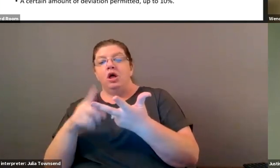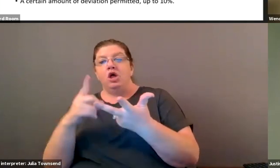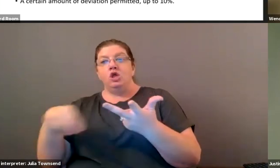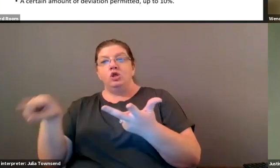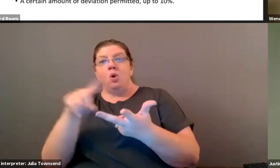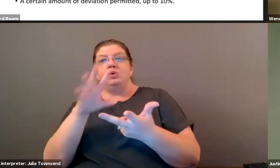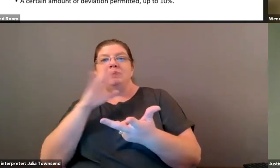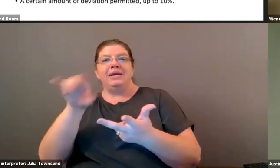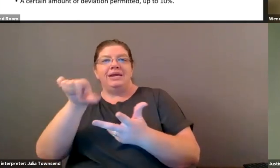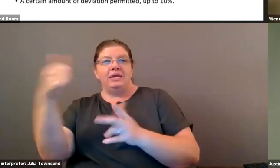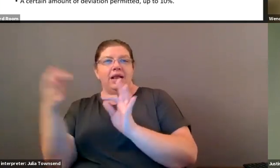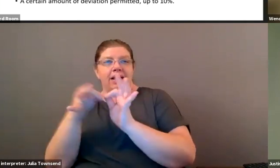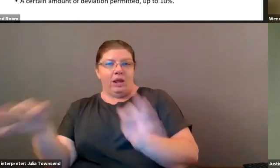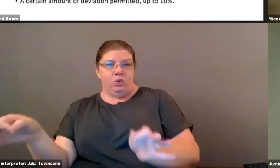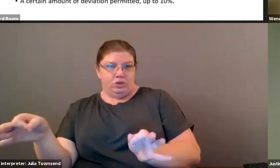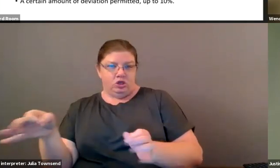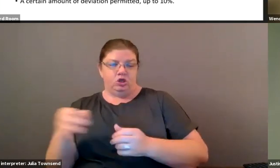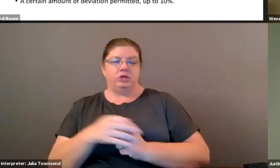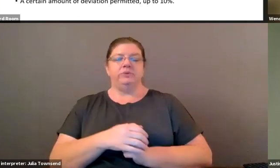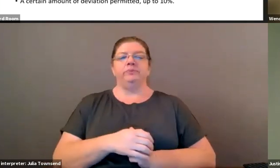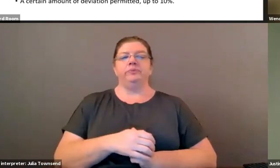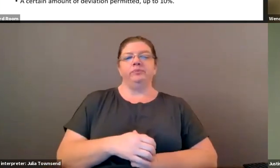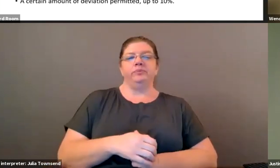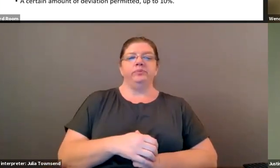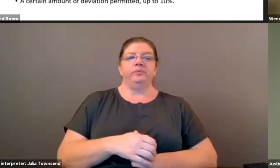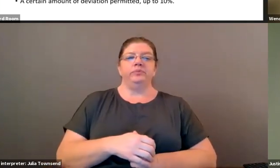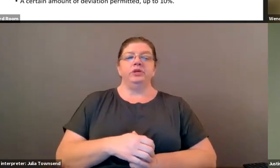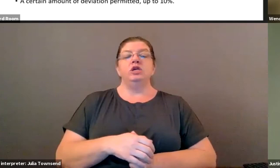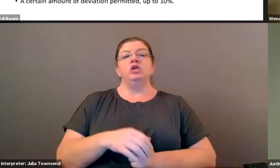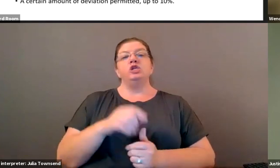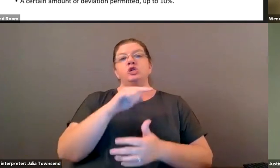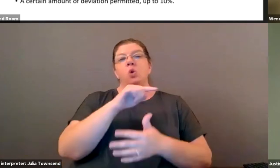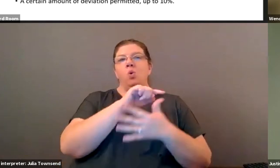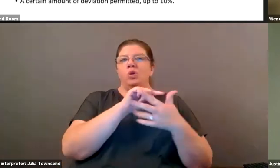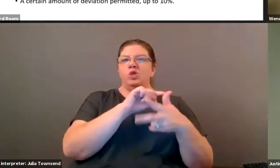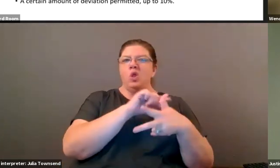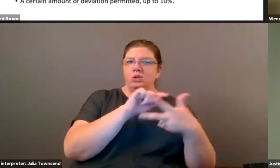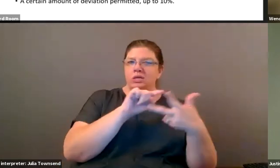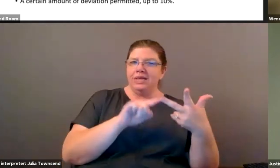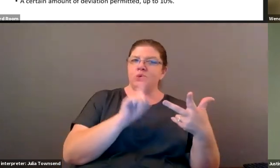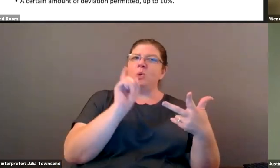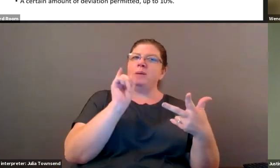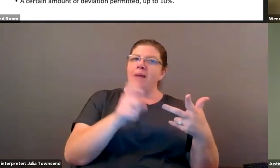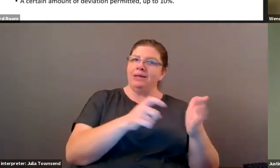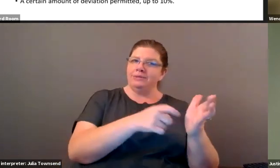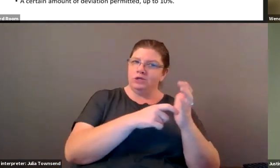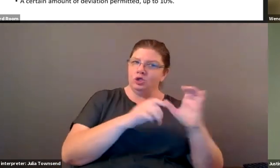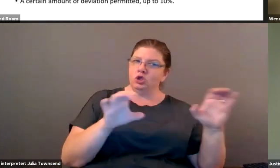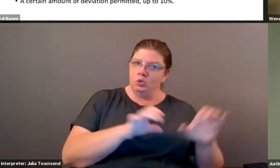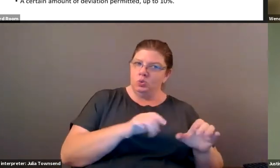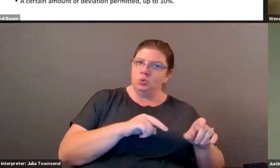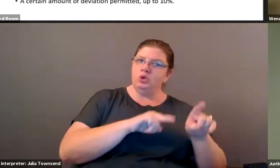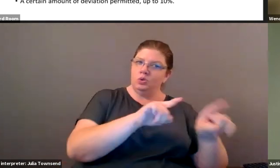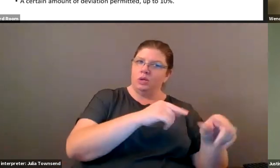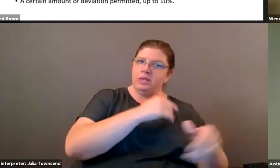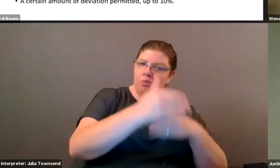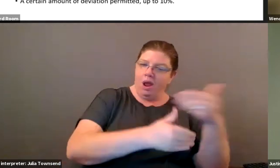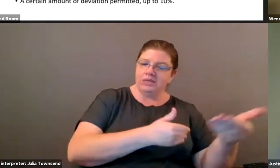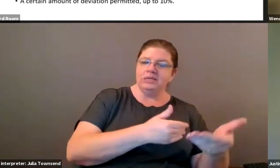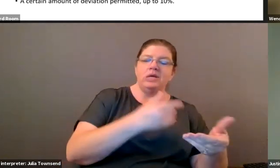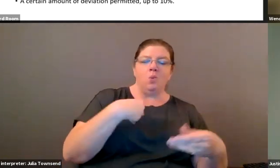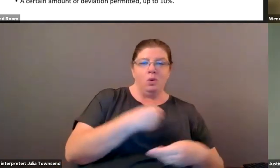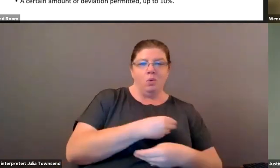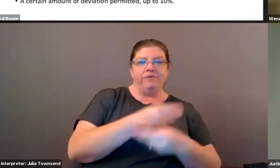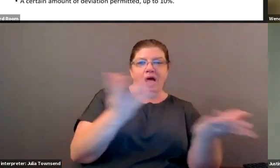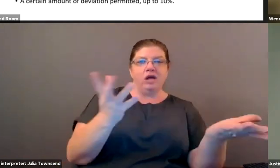speak a foreign language as well. So those are the things that we have to do through this process, and we will be providing you with data